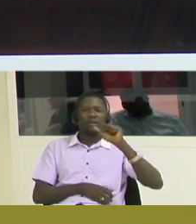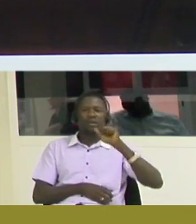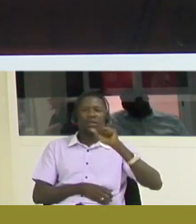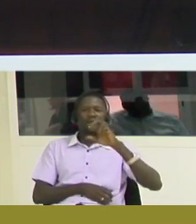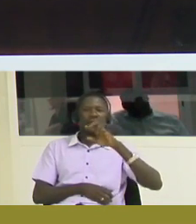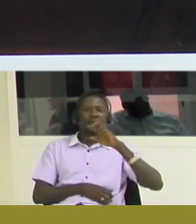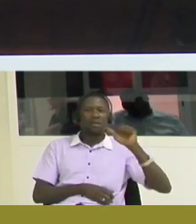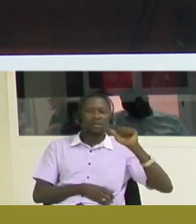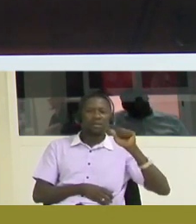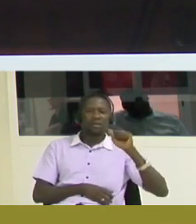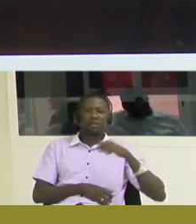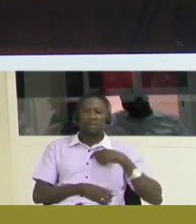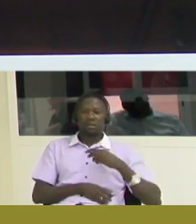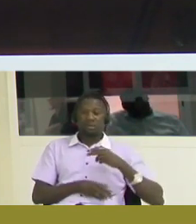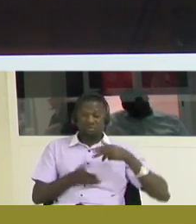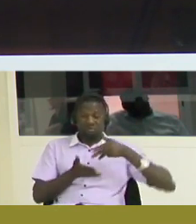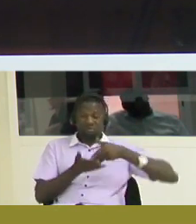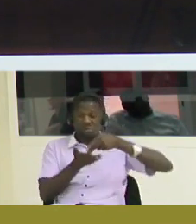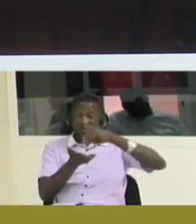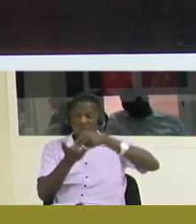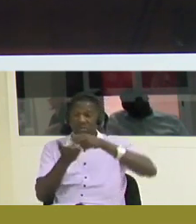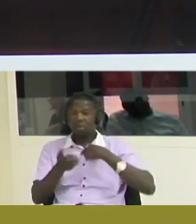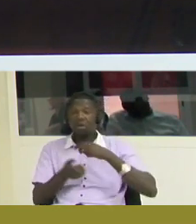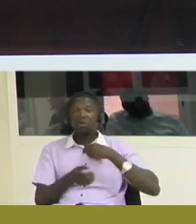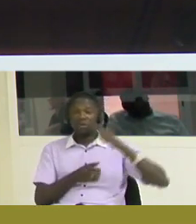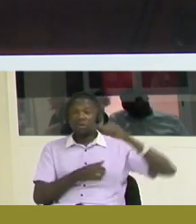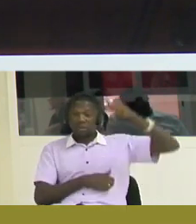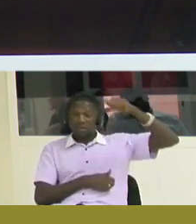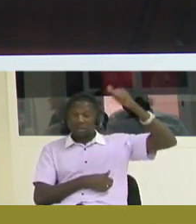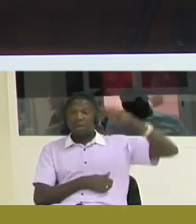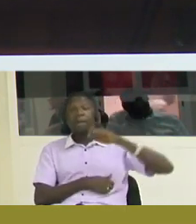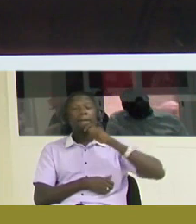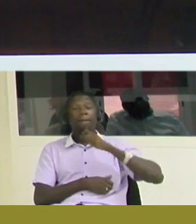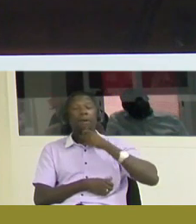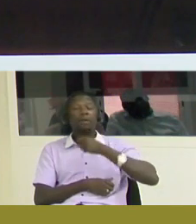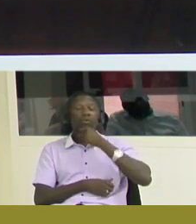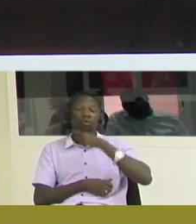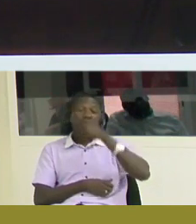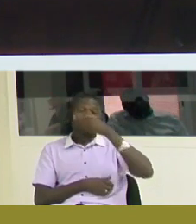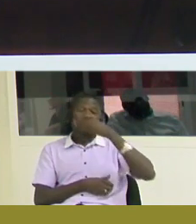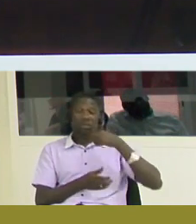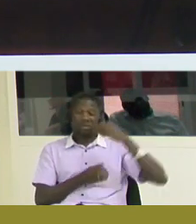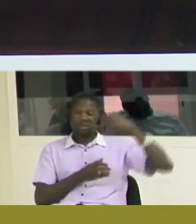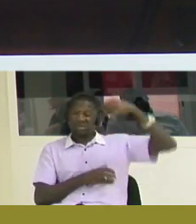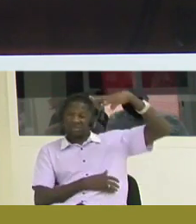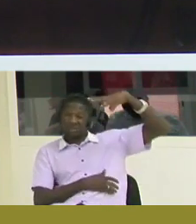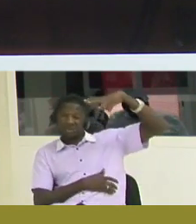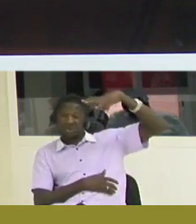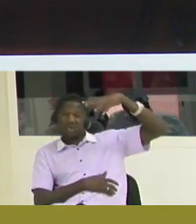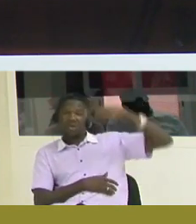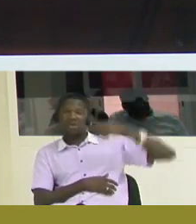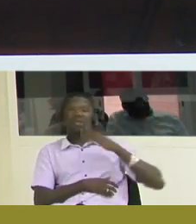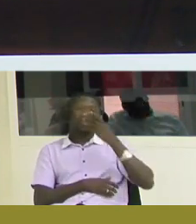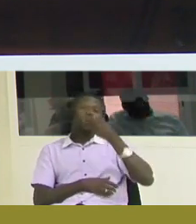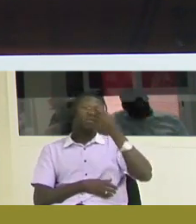elders my own elders in in the Sun at gamba Sara and and